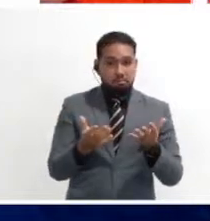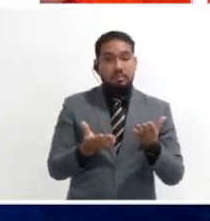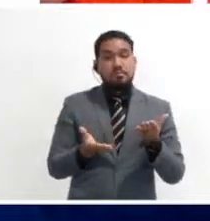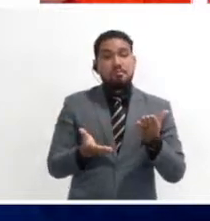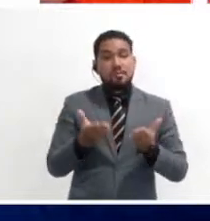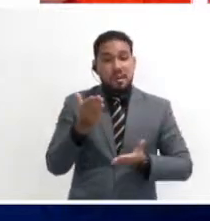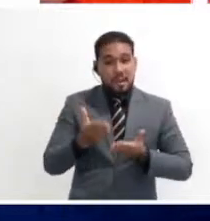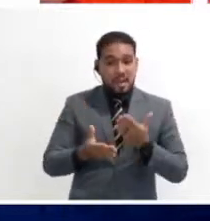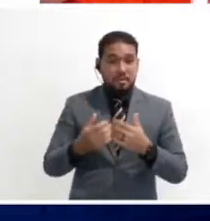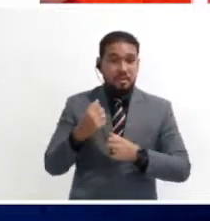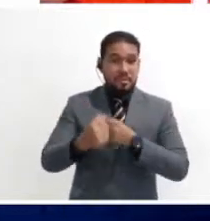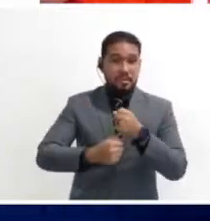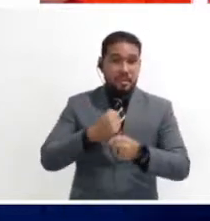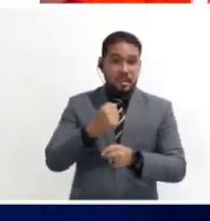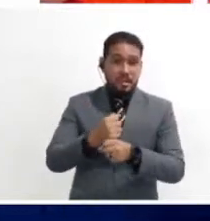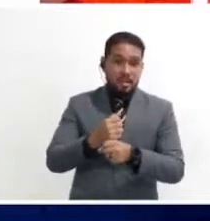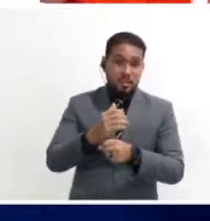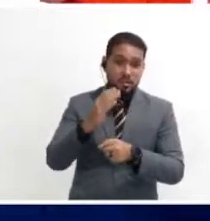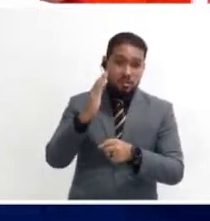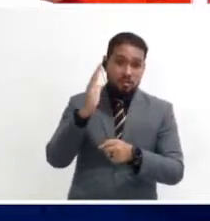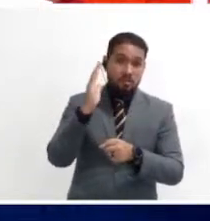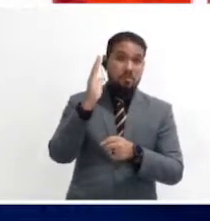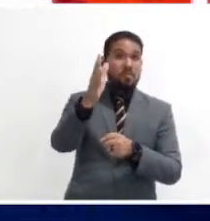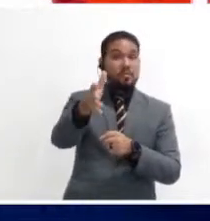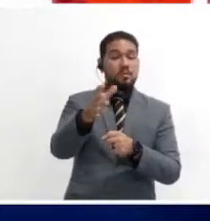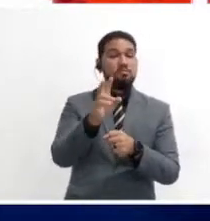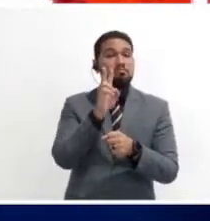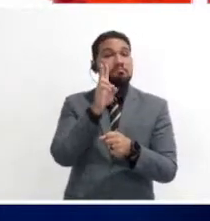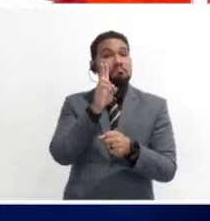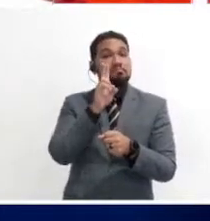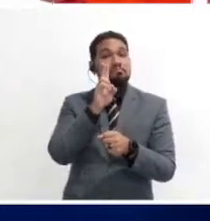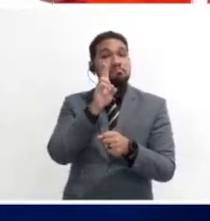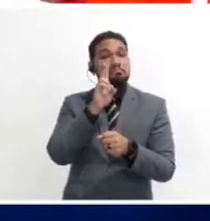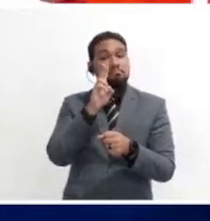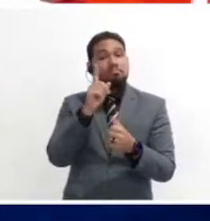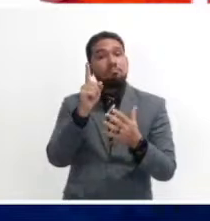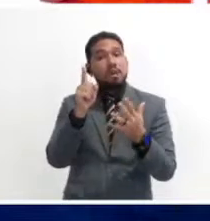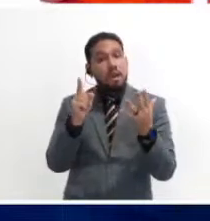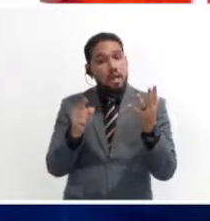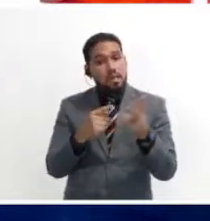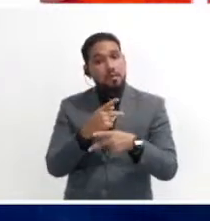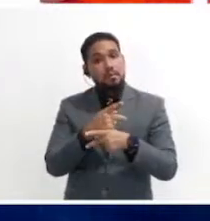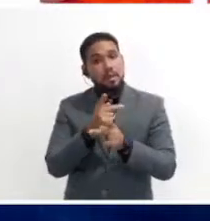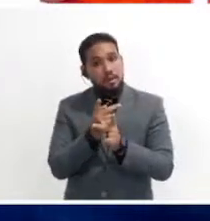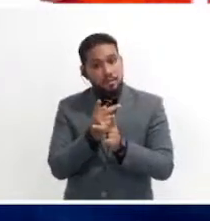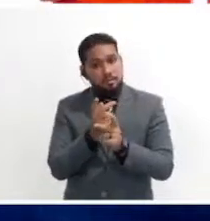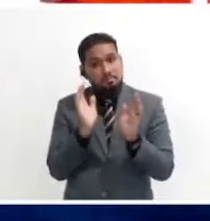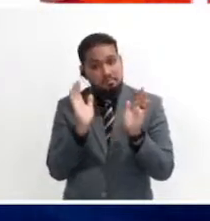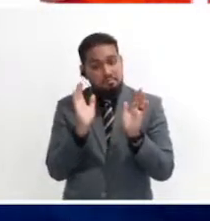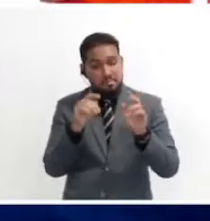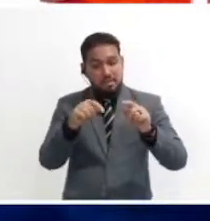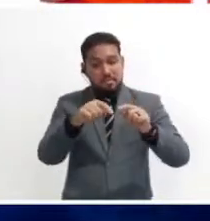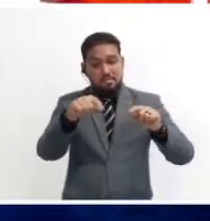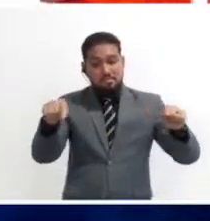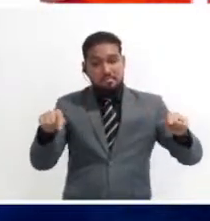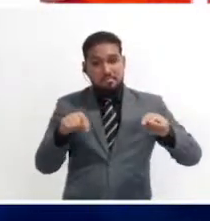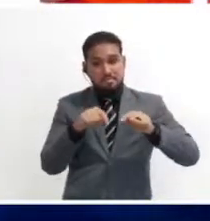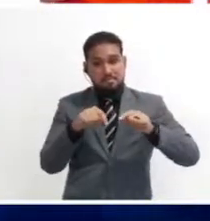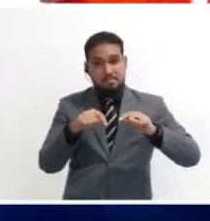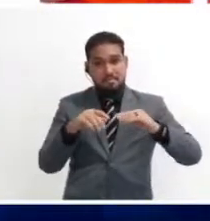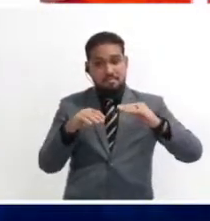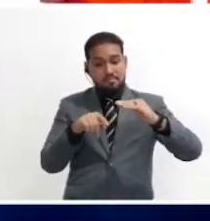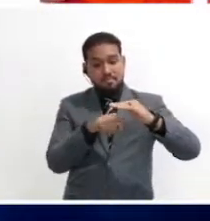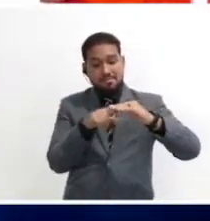see products coming out where that bottom chip or bottom interposer is not